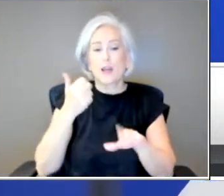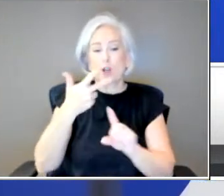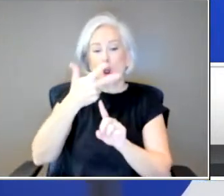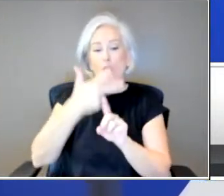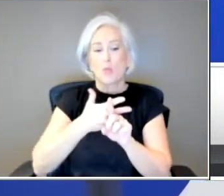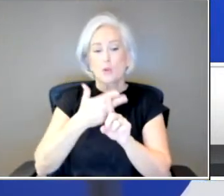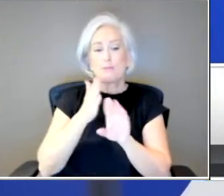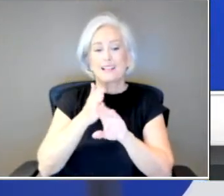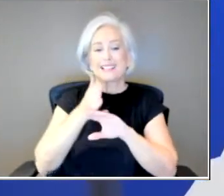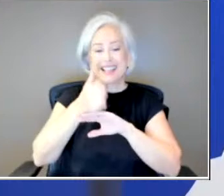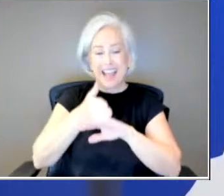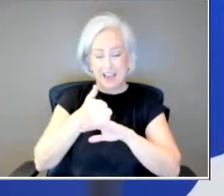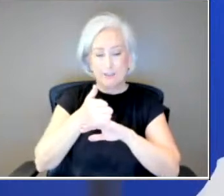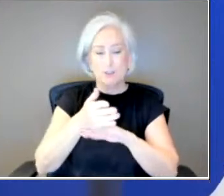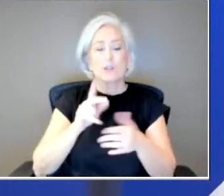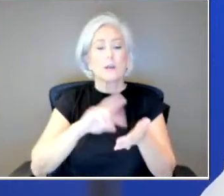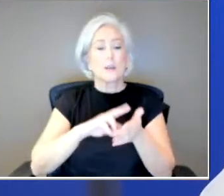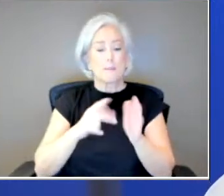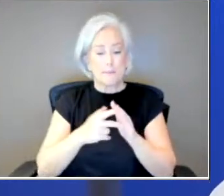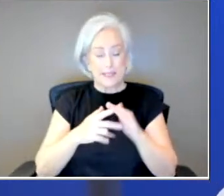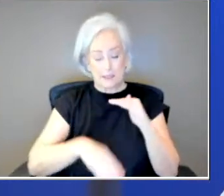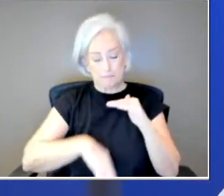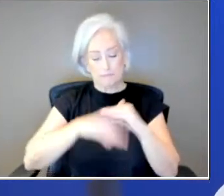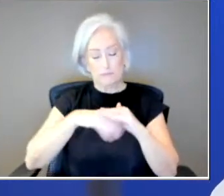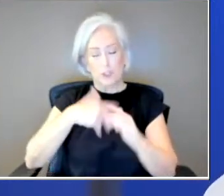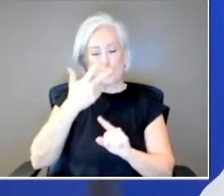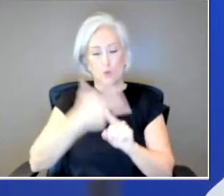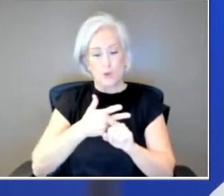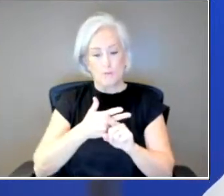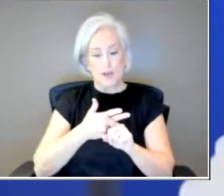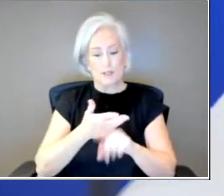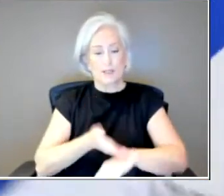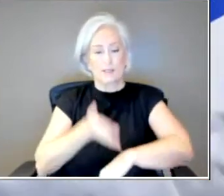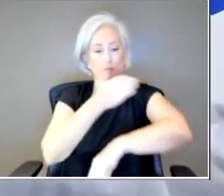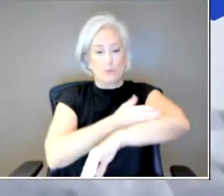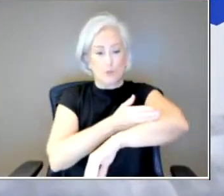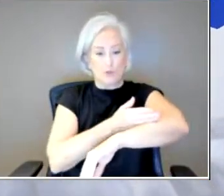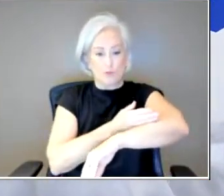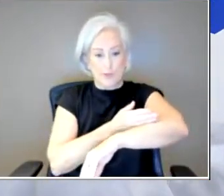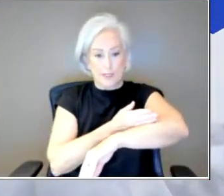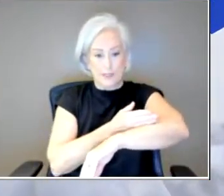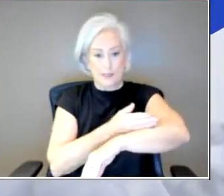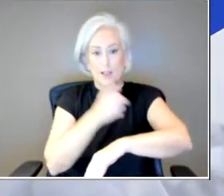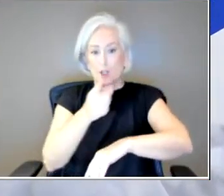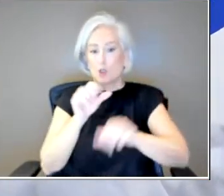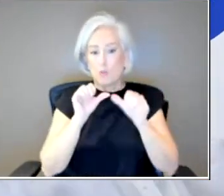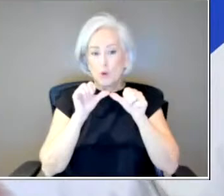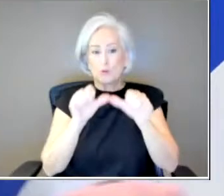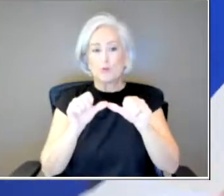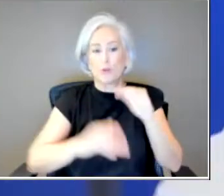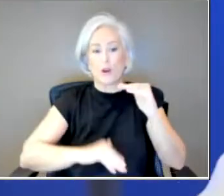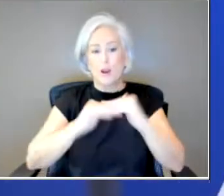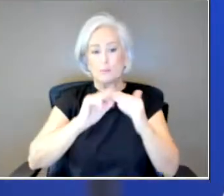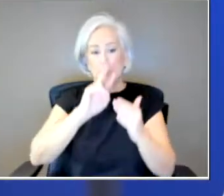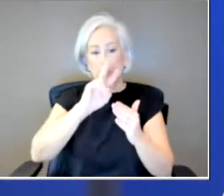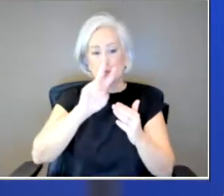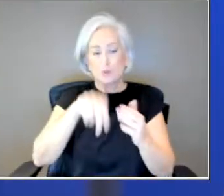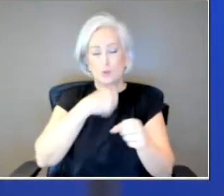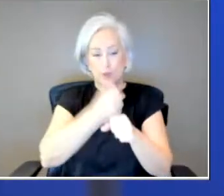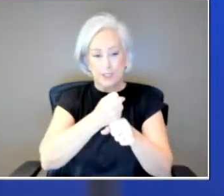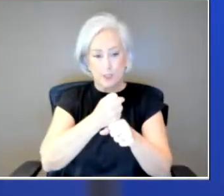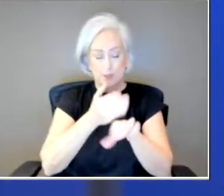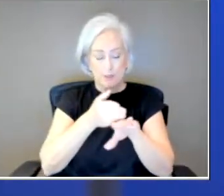see their maximum level of improvement, and then the studies would say you're going to stay there for up to 2 years after your procedure.